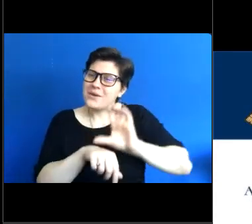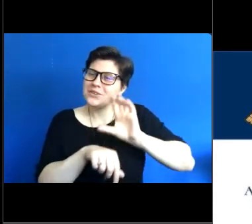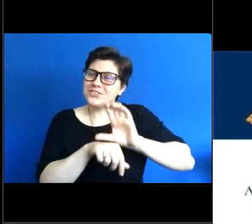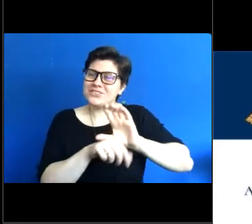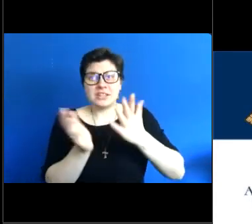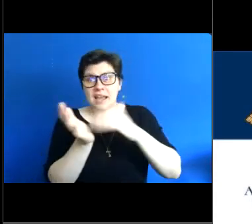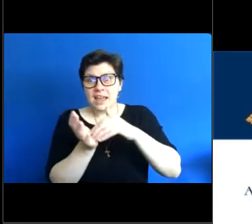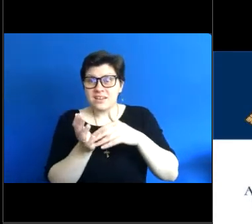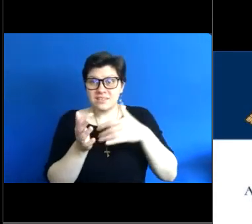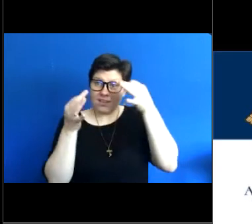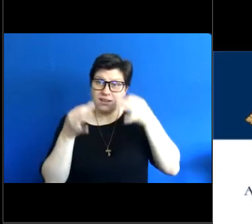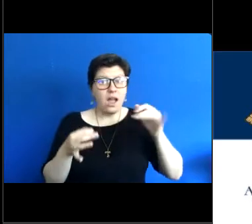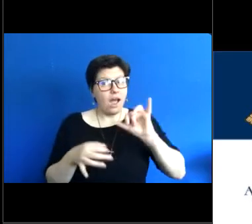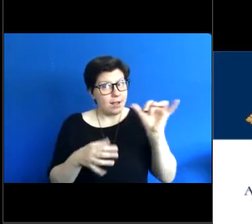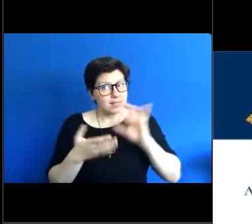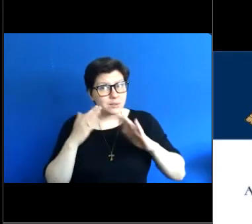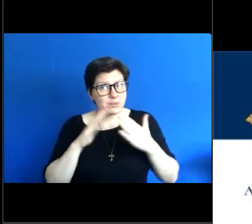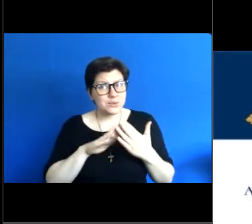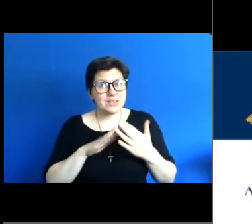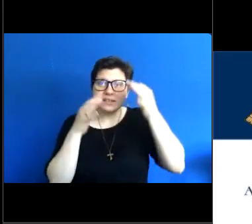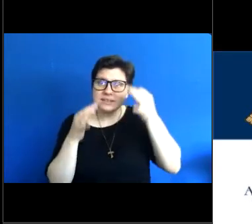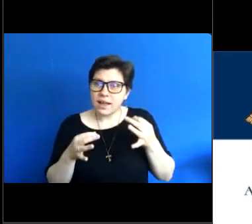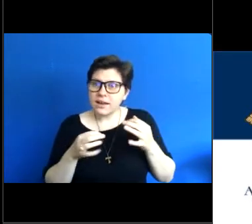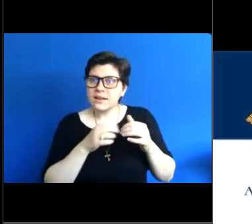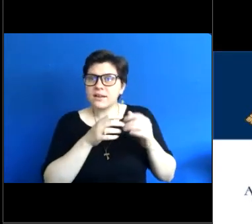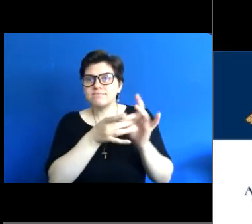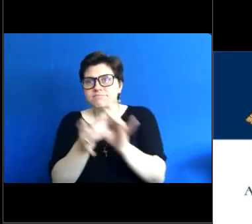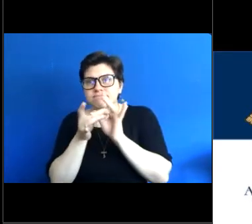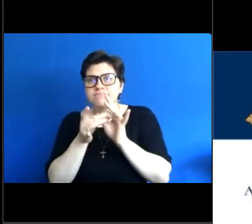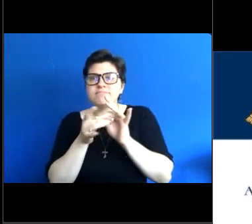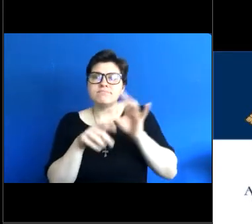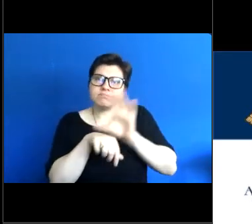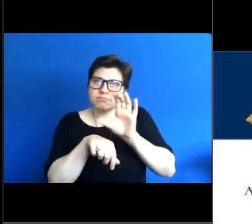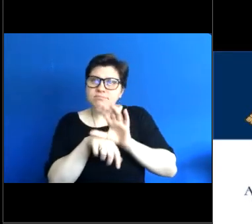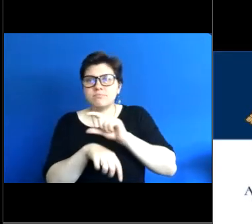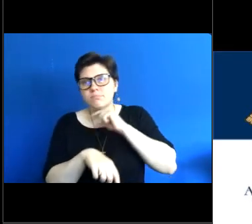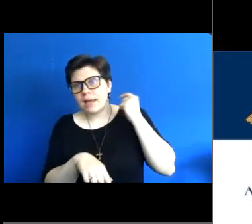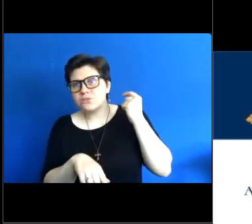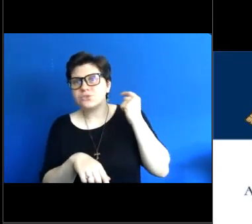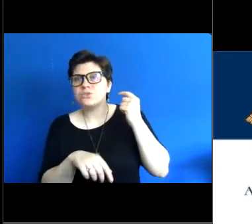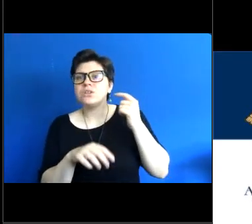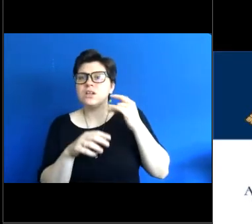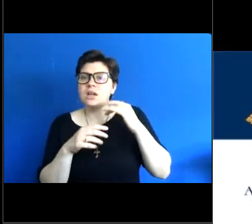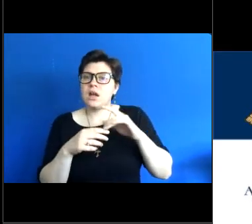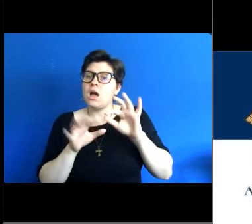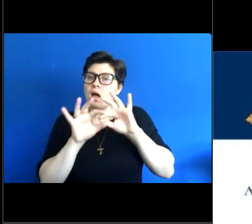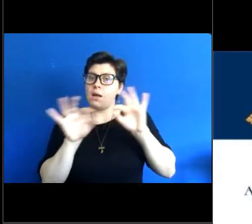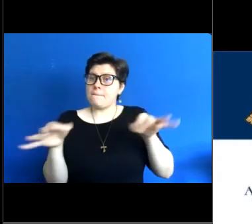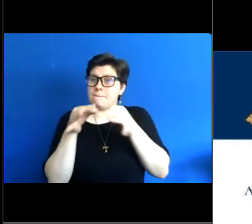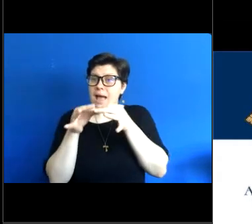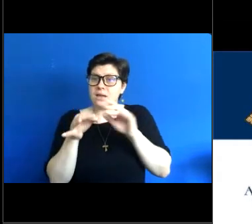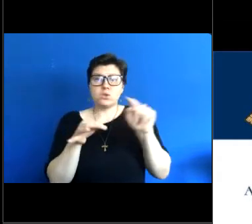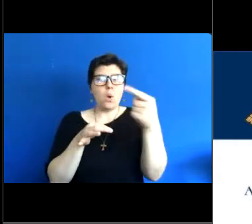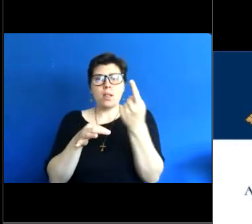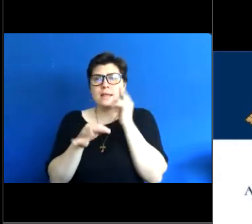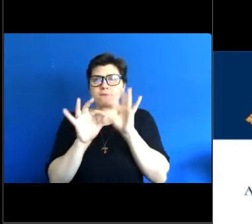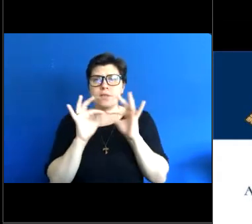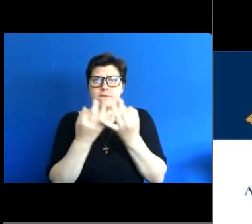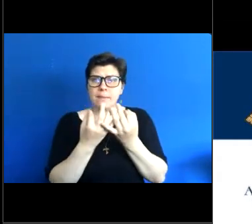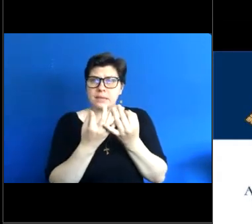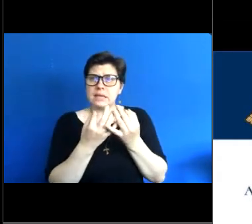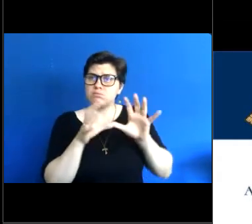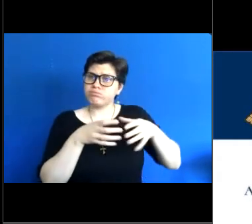again, they decided as a community with the parish and the pastor to have a mass that was just for the family, because that was going to work best for